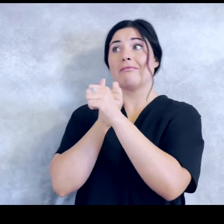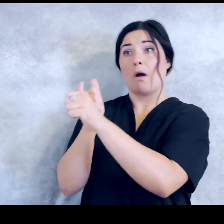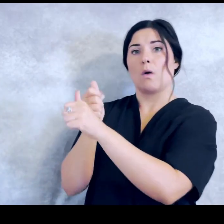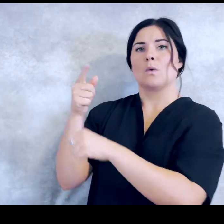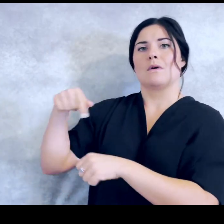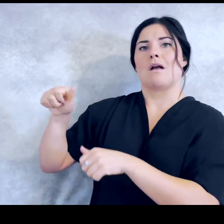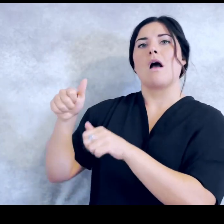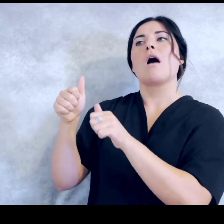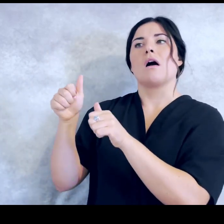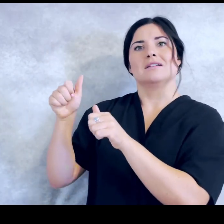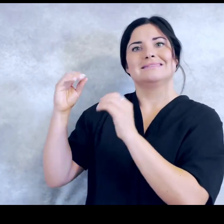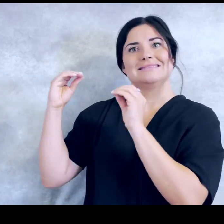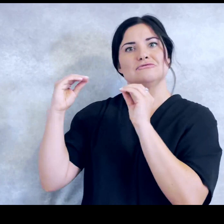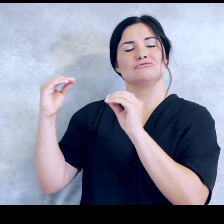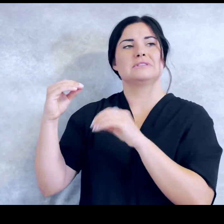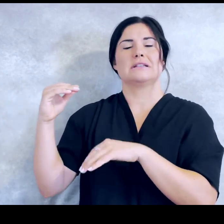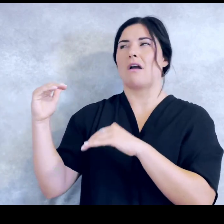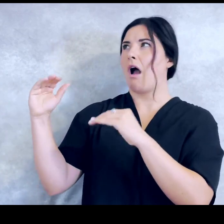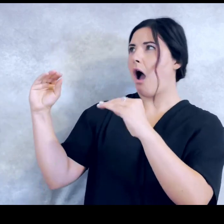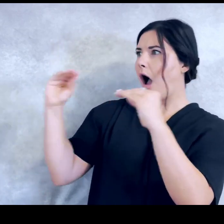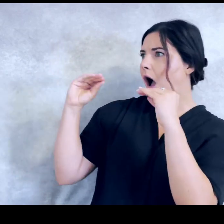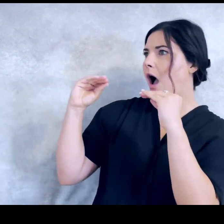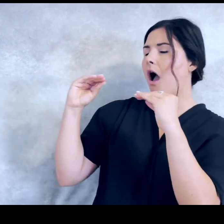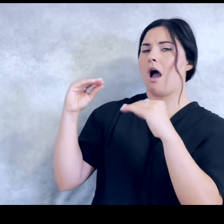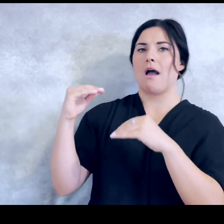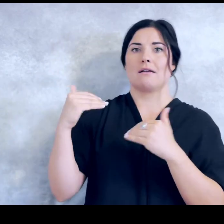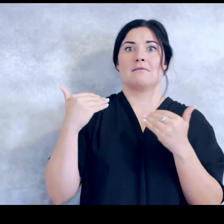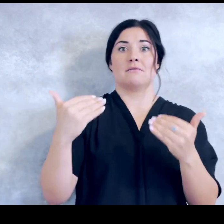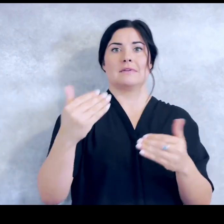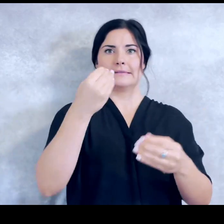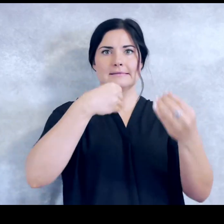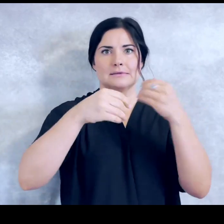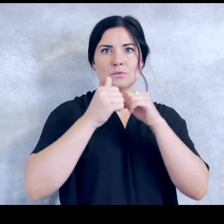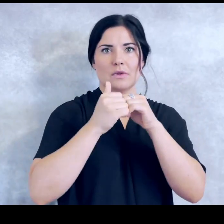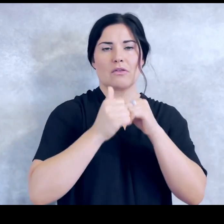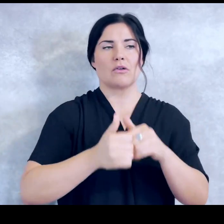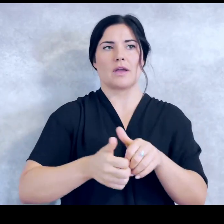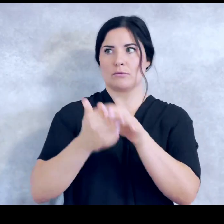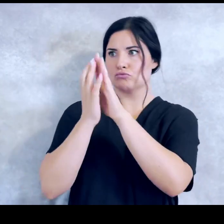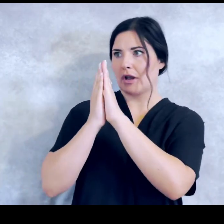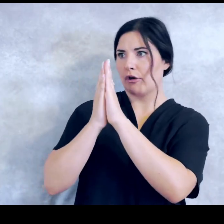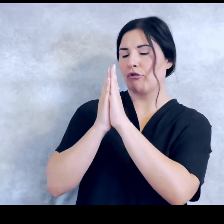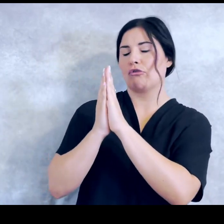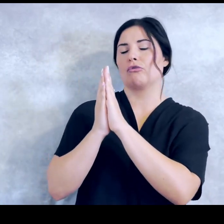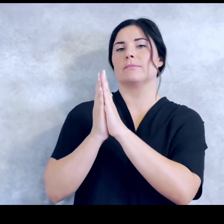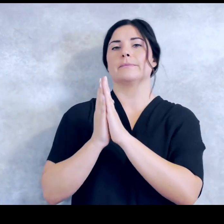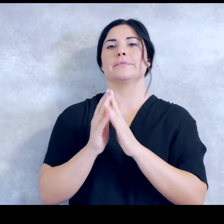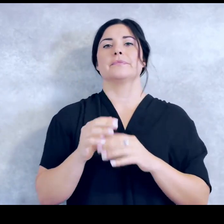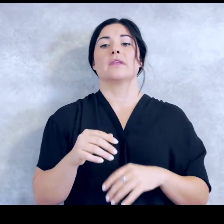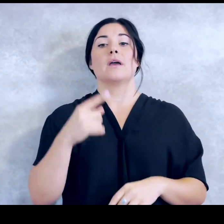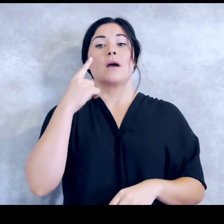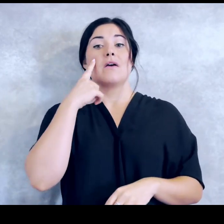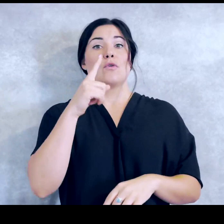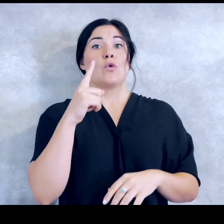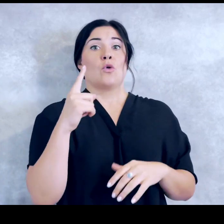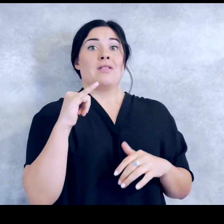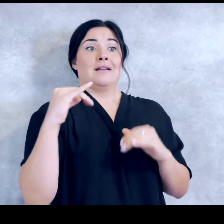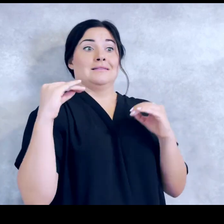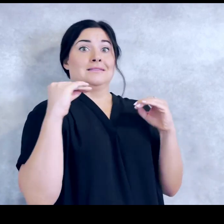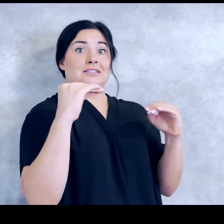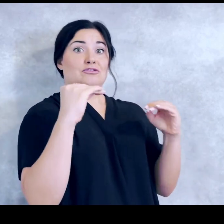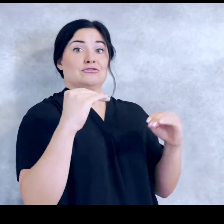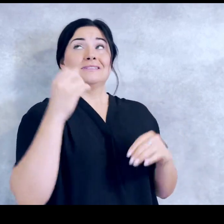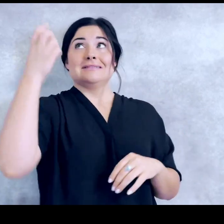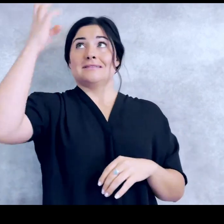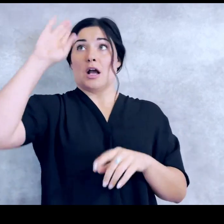the apostles' teaching and to fellowship, to the breaking of bread and to prayer. The teaching,